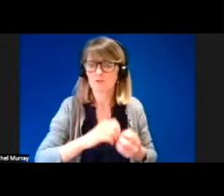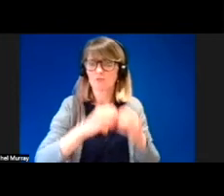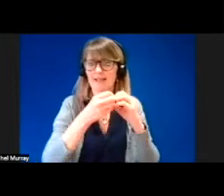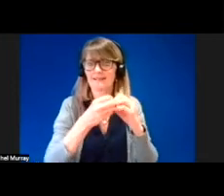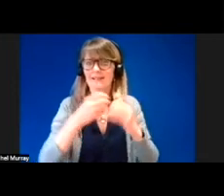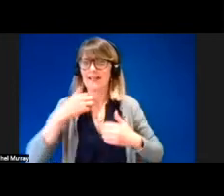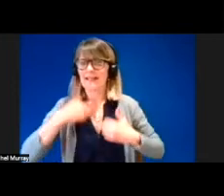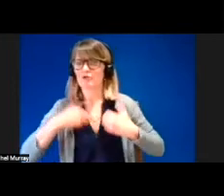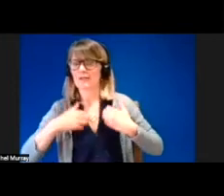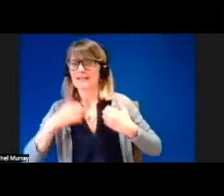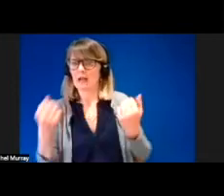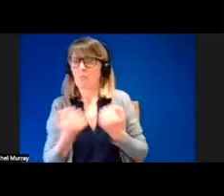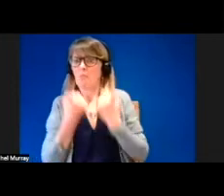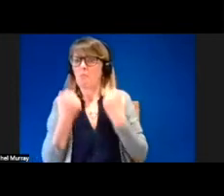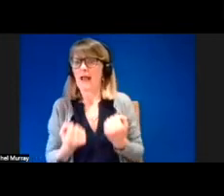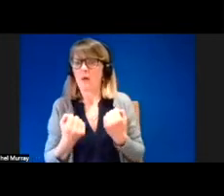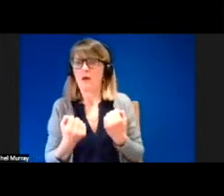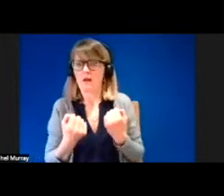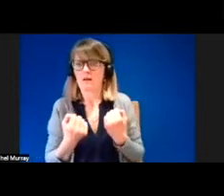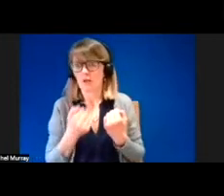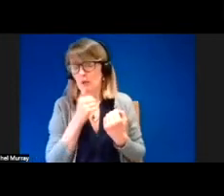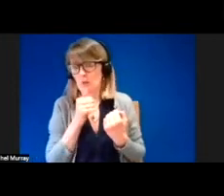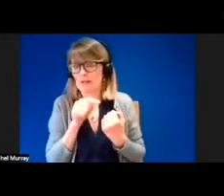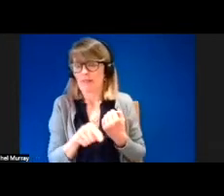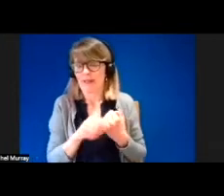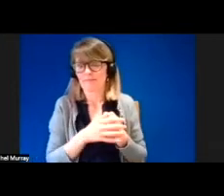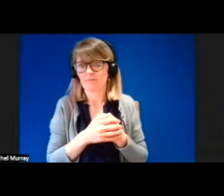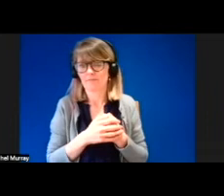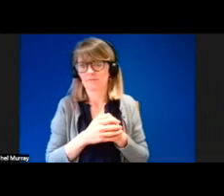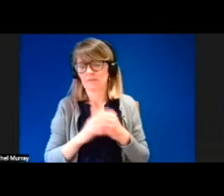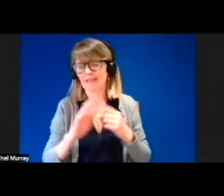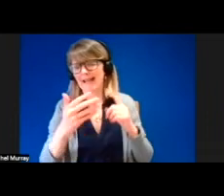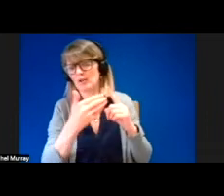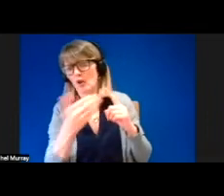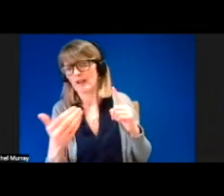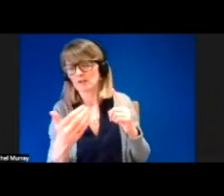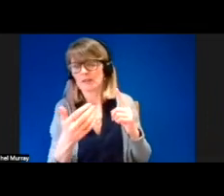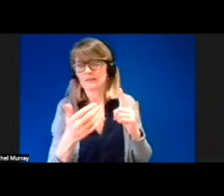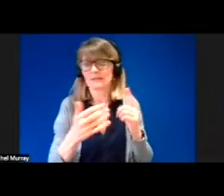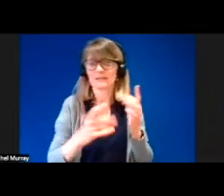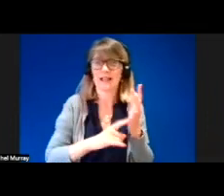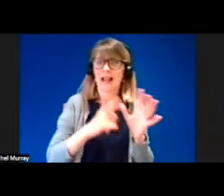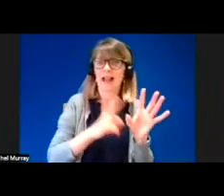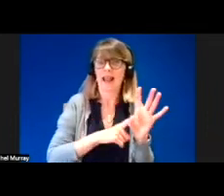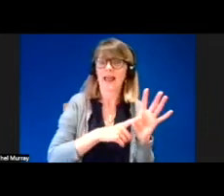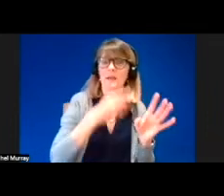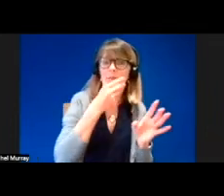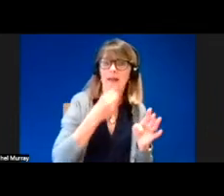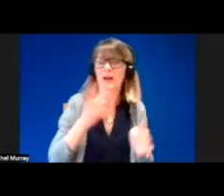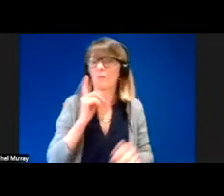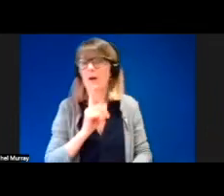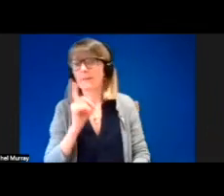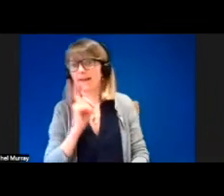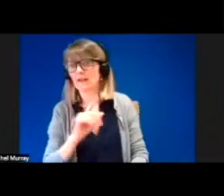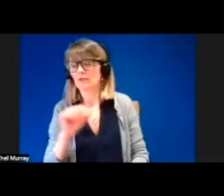word power is used here. The acknowledgement that lay men and women should also